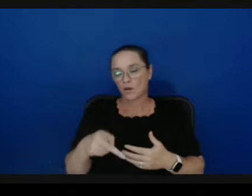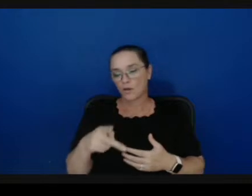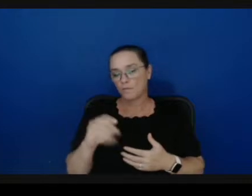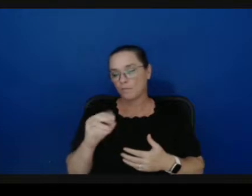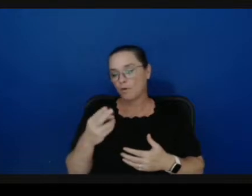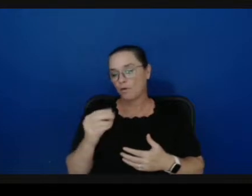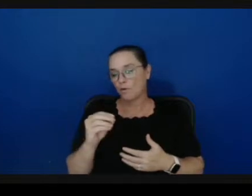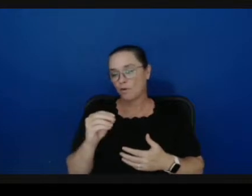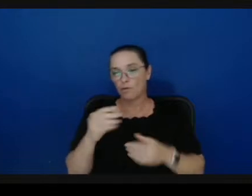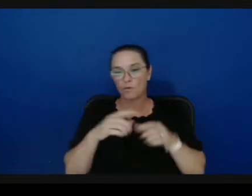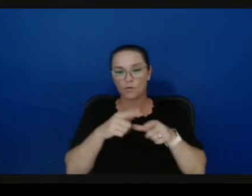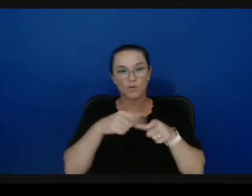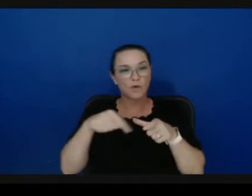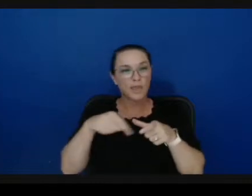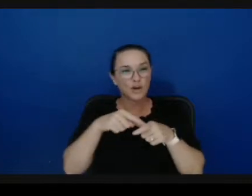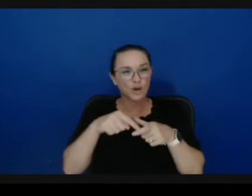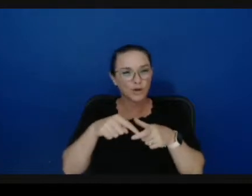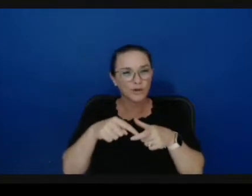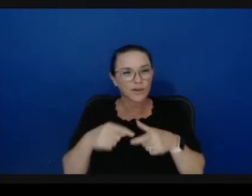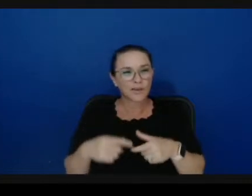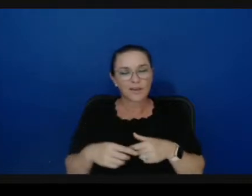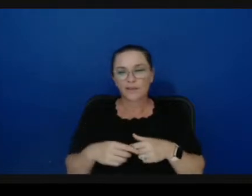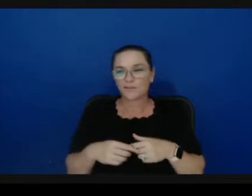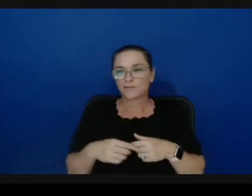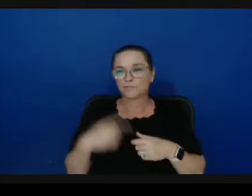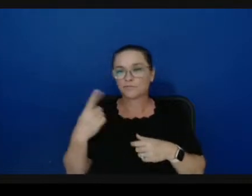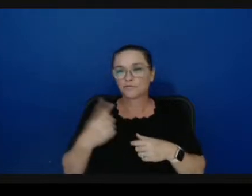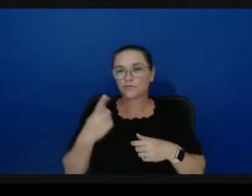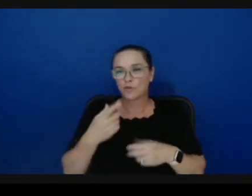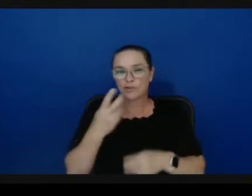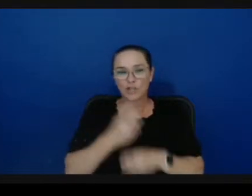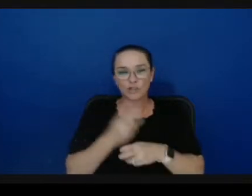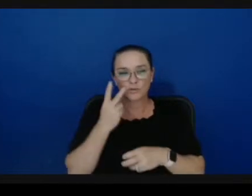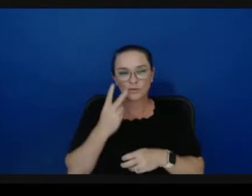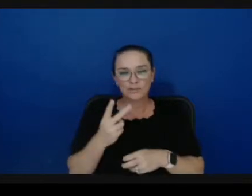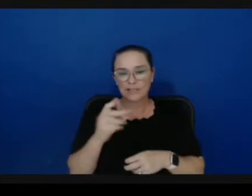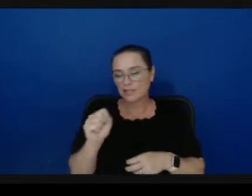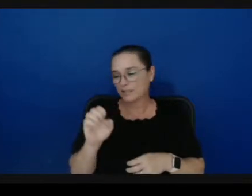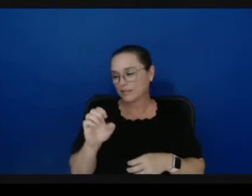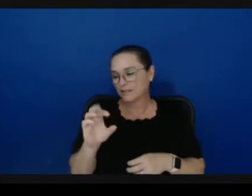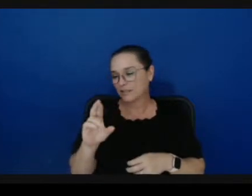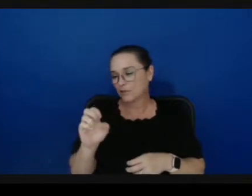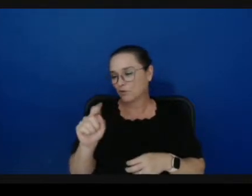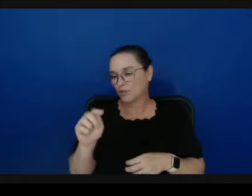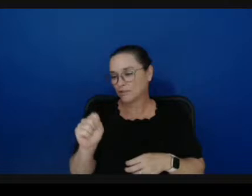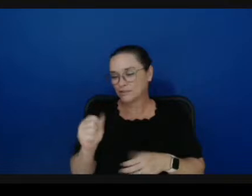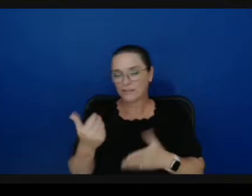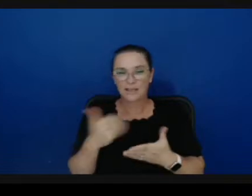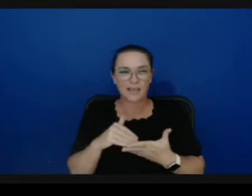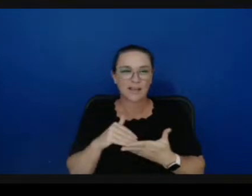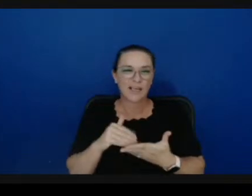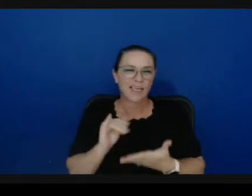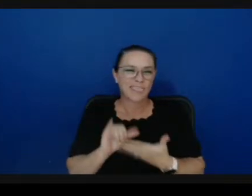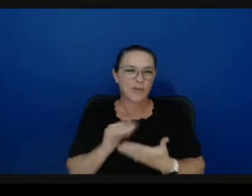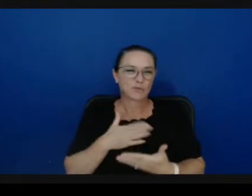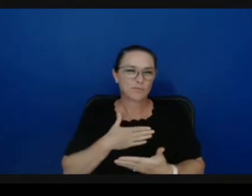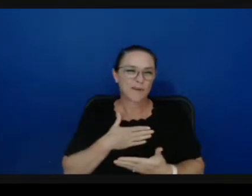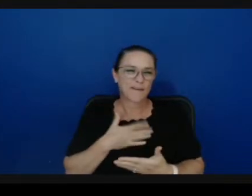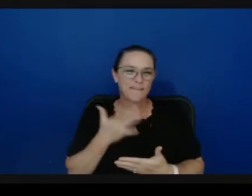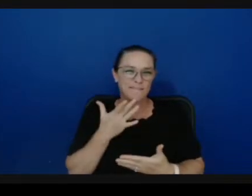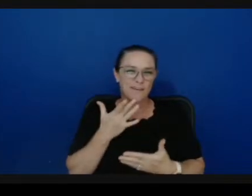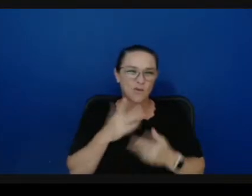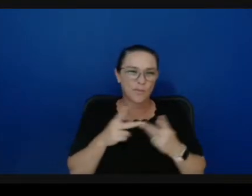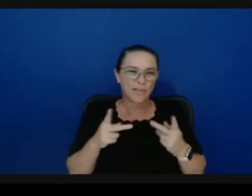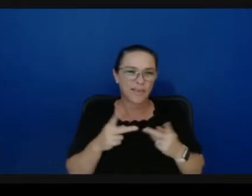well. It's always hard to see secrets again. Like, that was my spot, but yeah, a lot of people have their own little spot